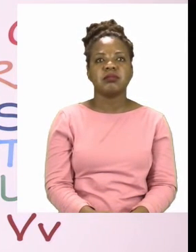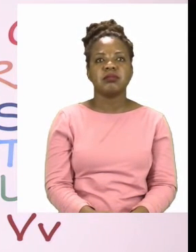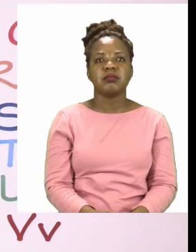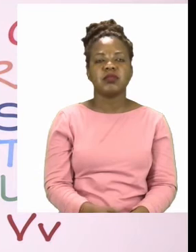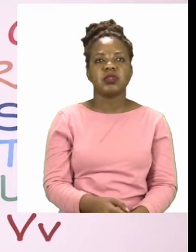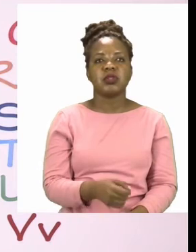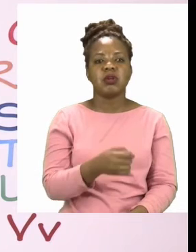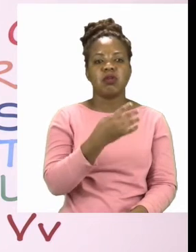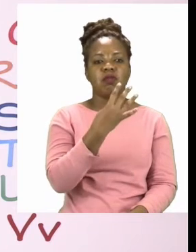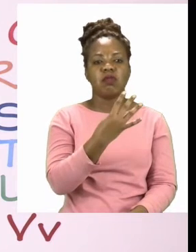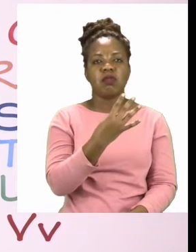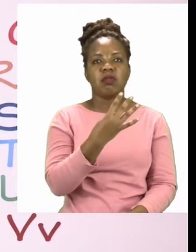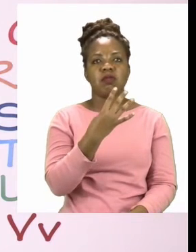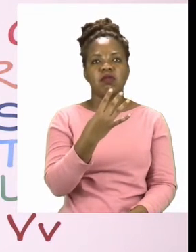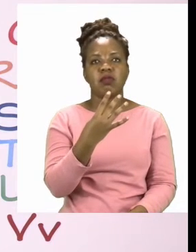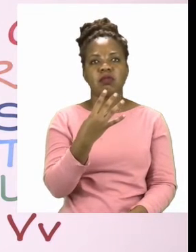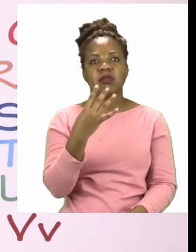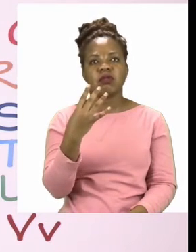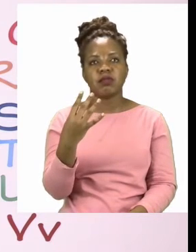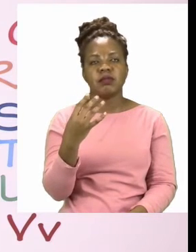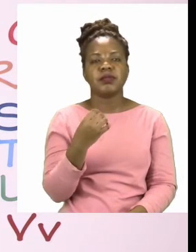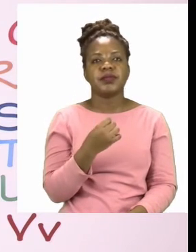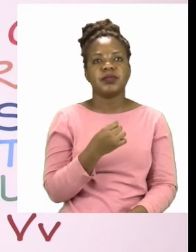you, and 4 for you.